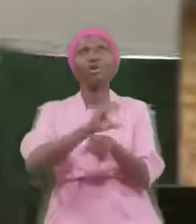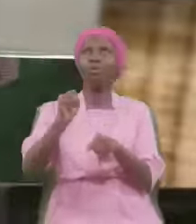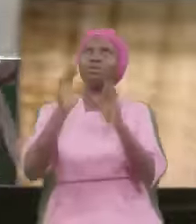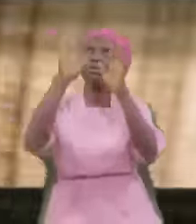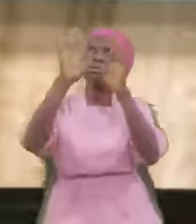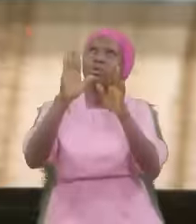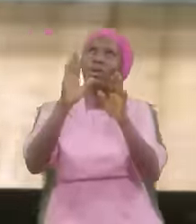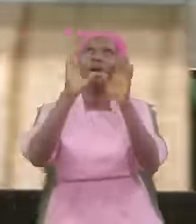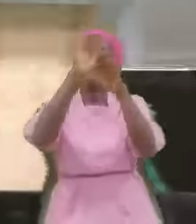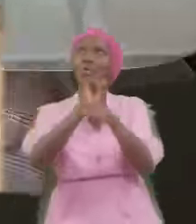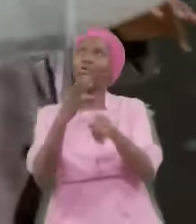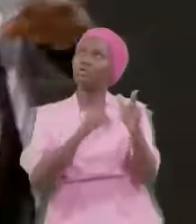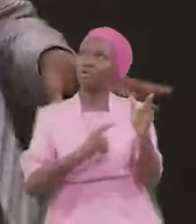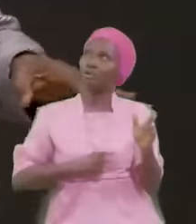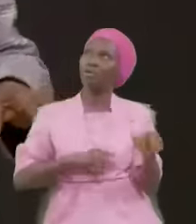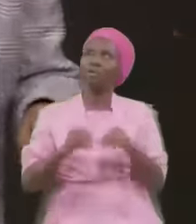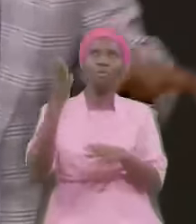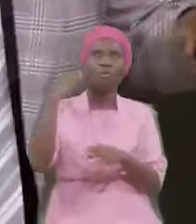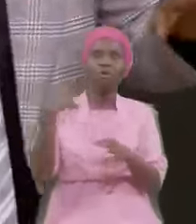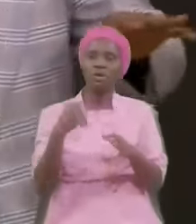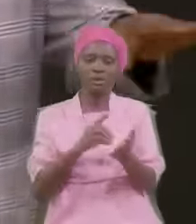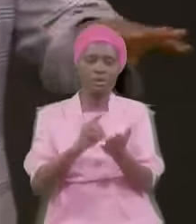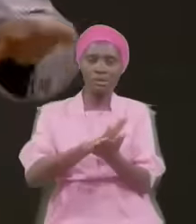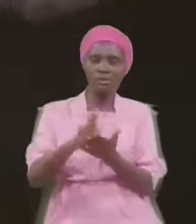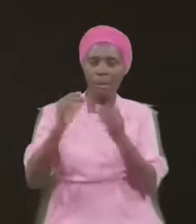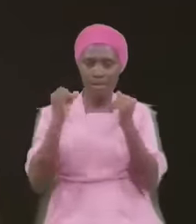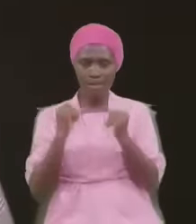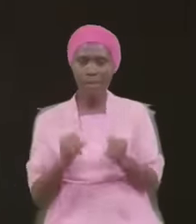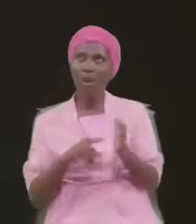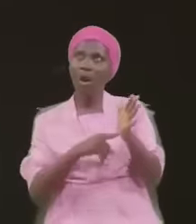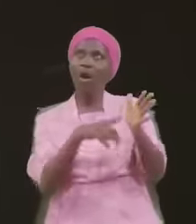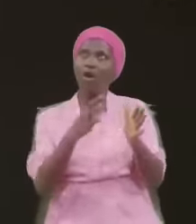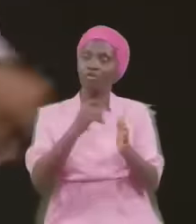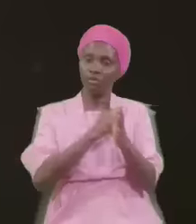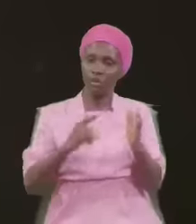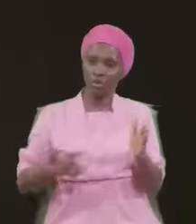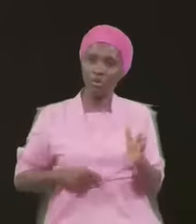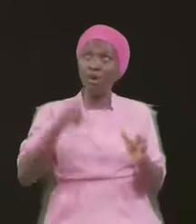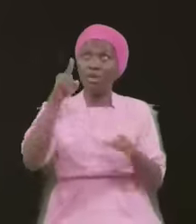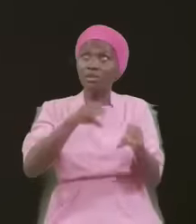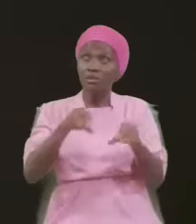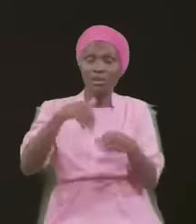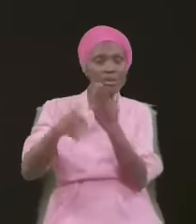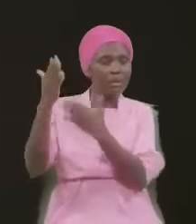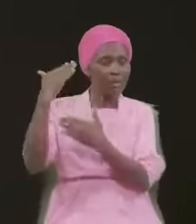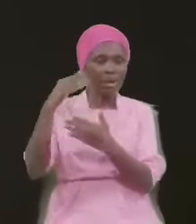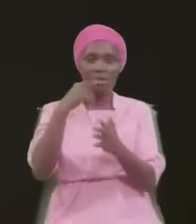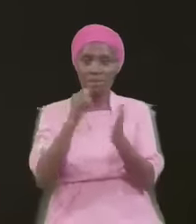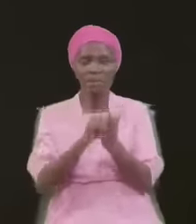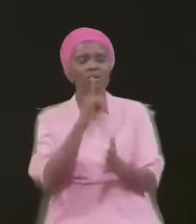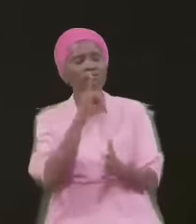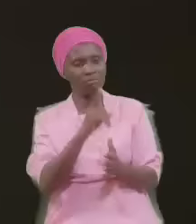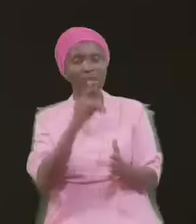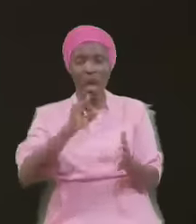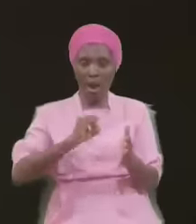Lord, the miracles of the Lord, the supernatural manifestation of the Lord he did in the past. He says, surely I